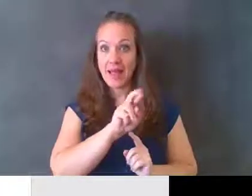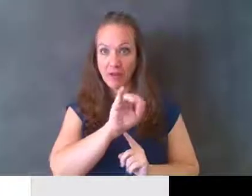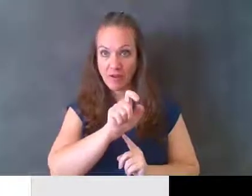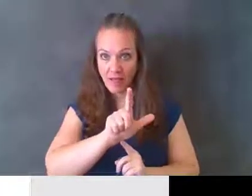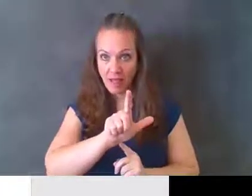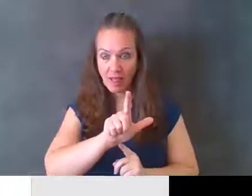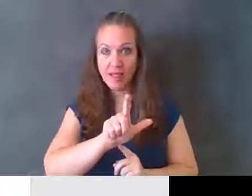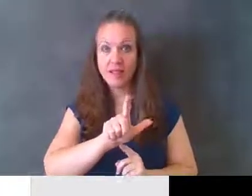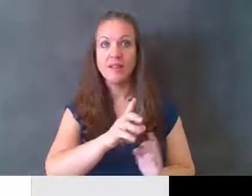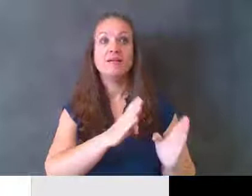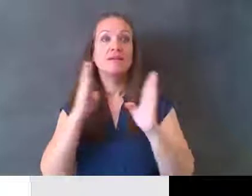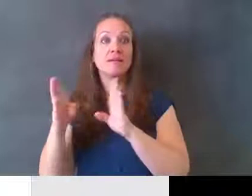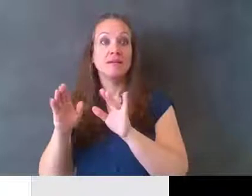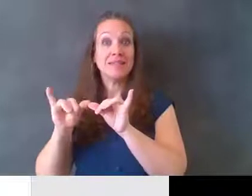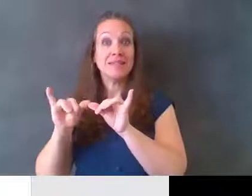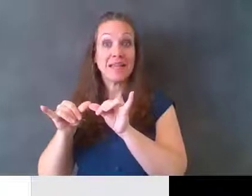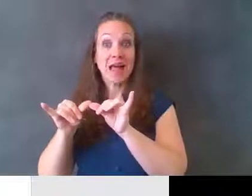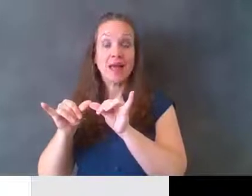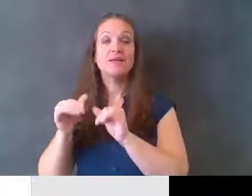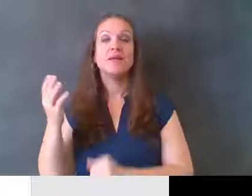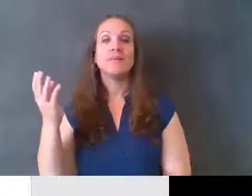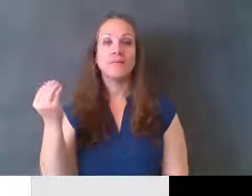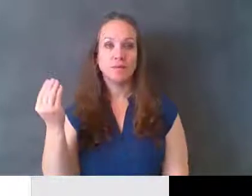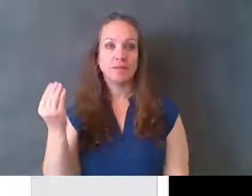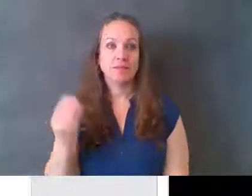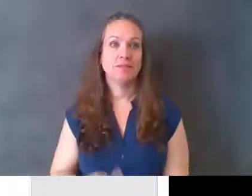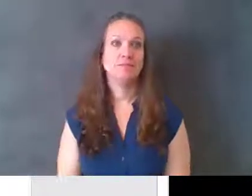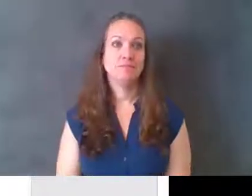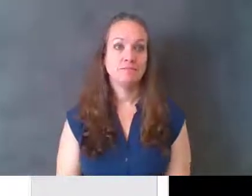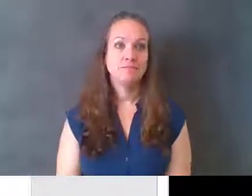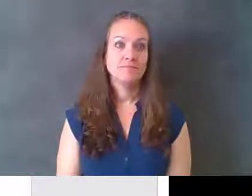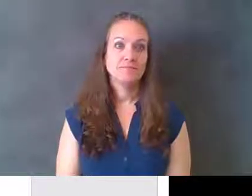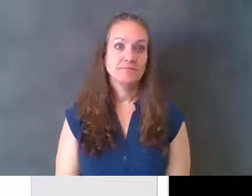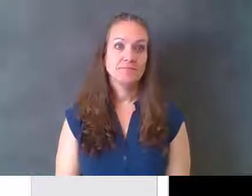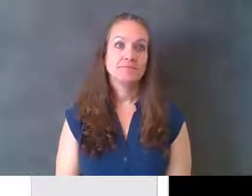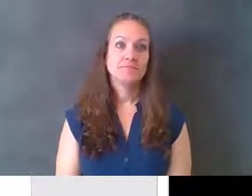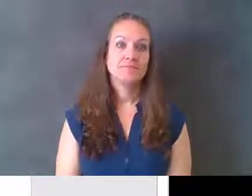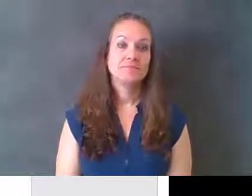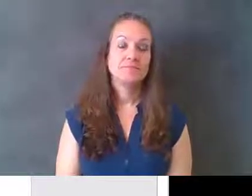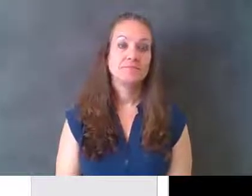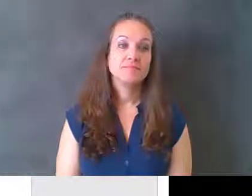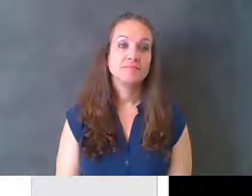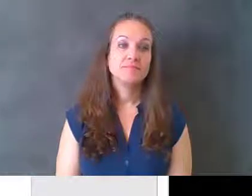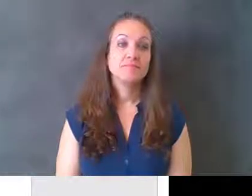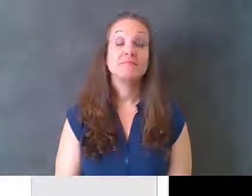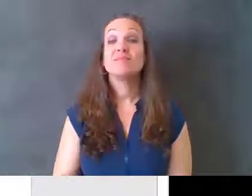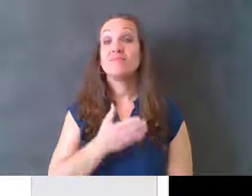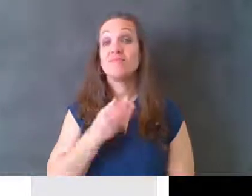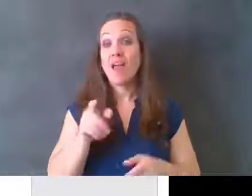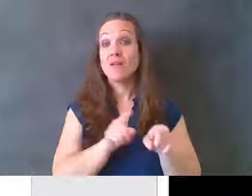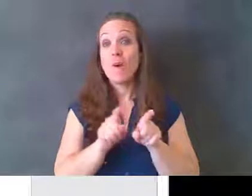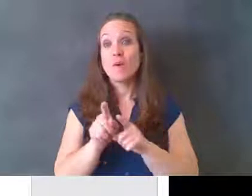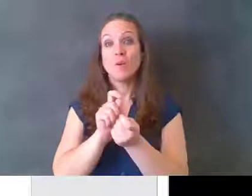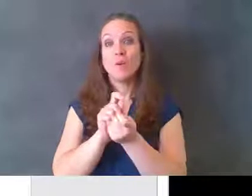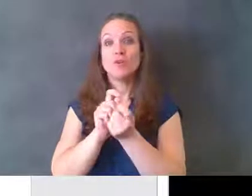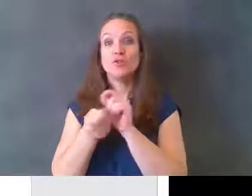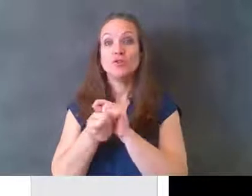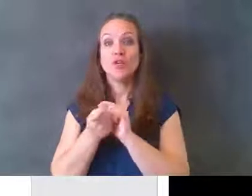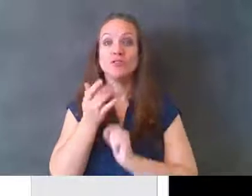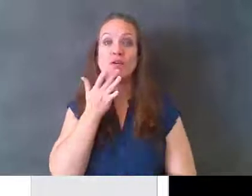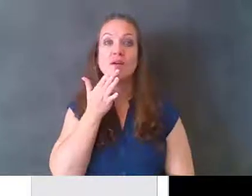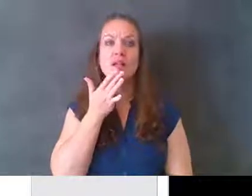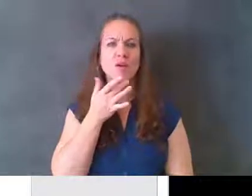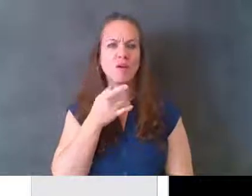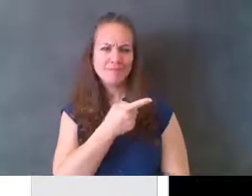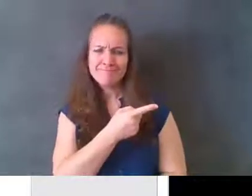then I'm going to increase it to size 14. And what I'm going to do is actually change the color too. So you'll see it's kind of, I'm not